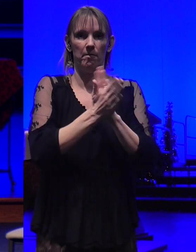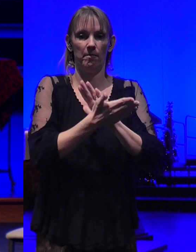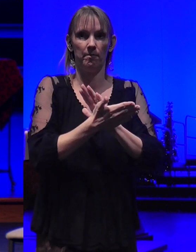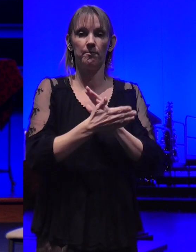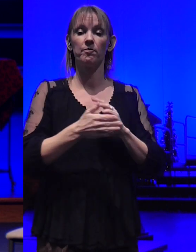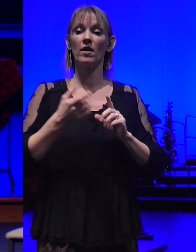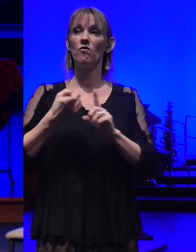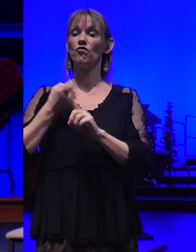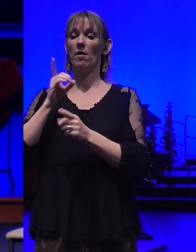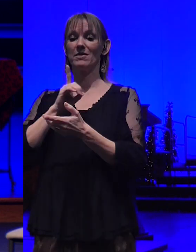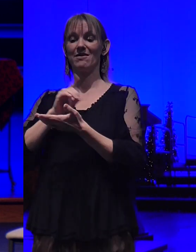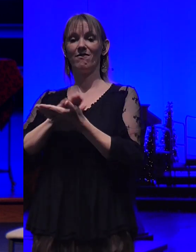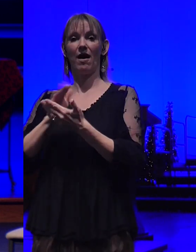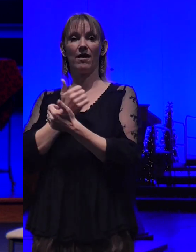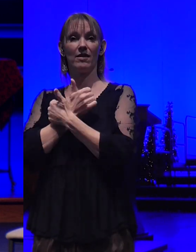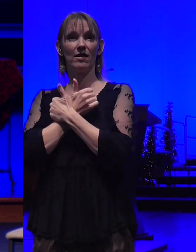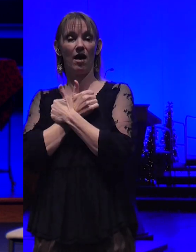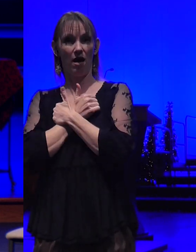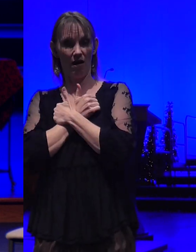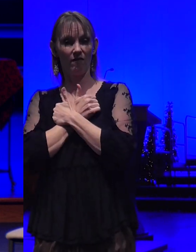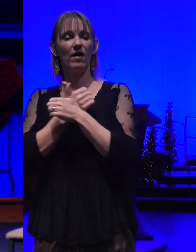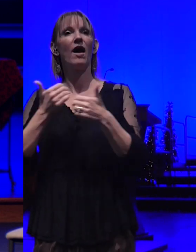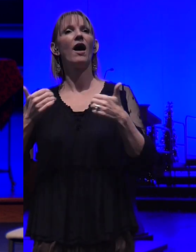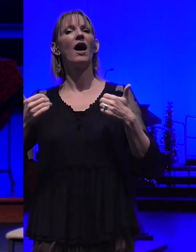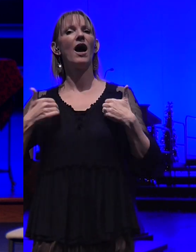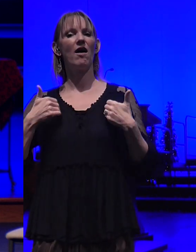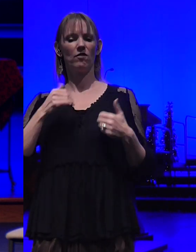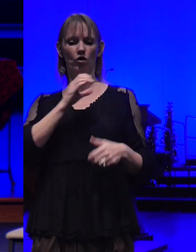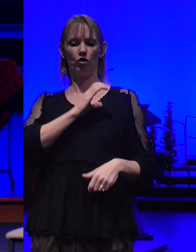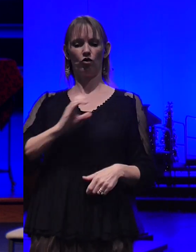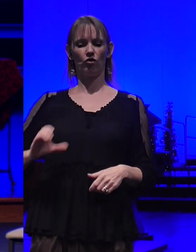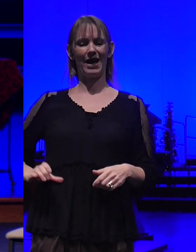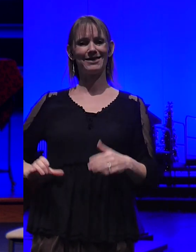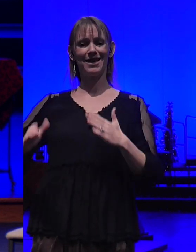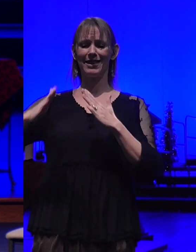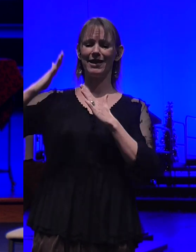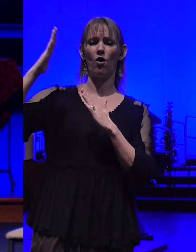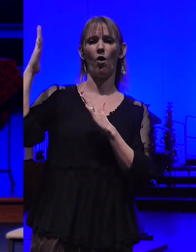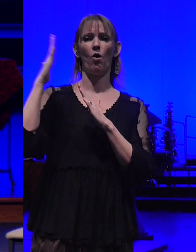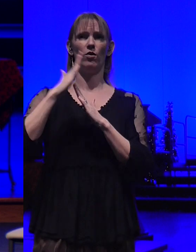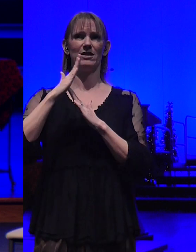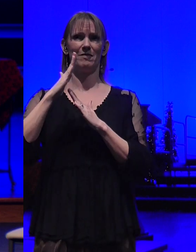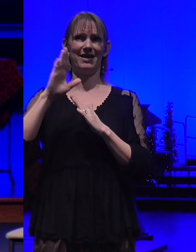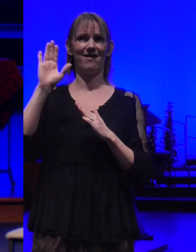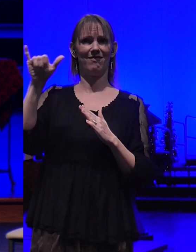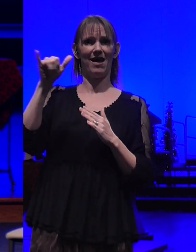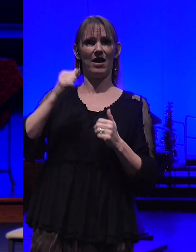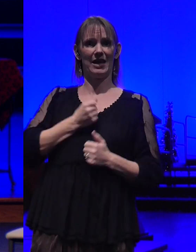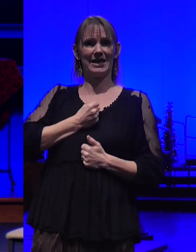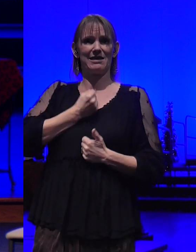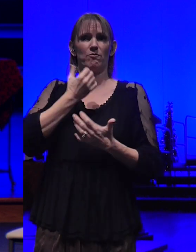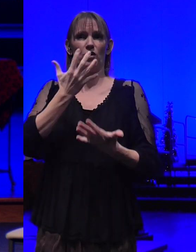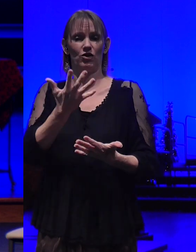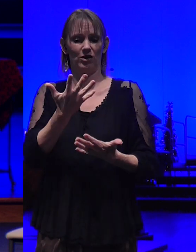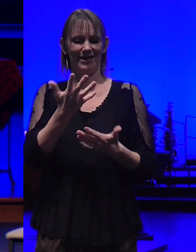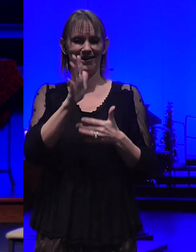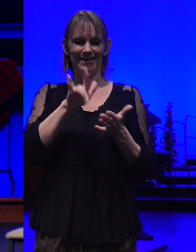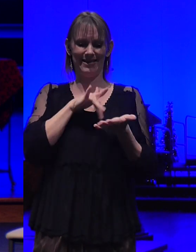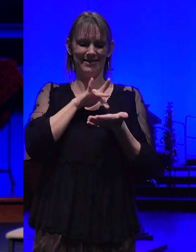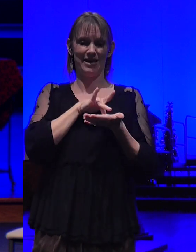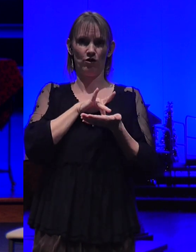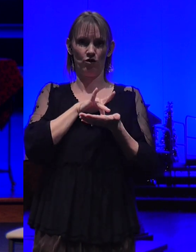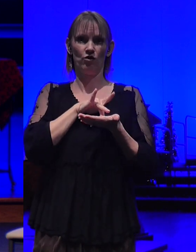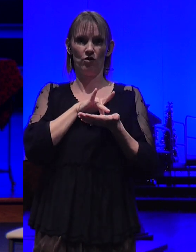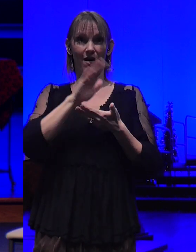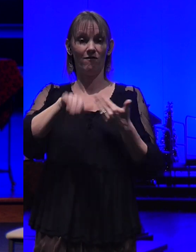love was placed the Christ, the ultimate of that expression, at the heart of it, at